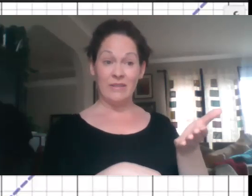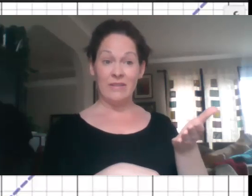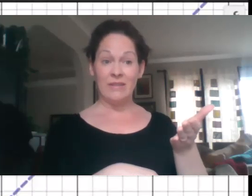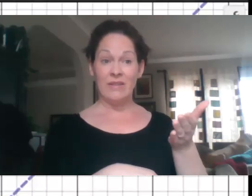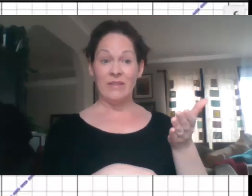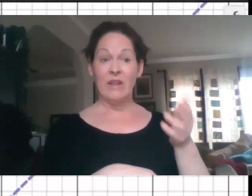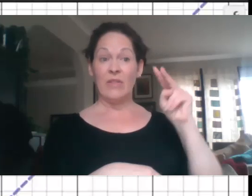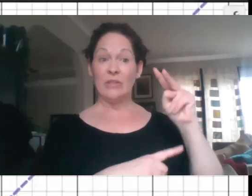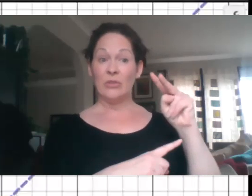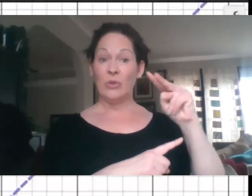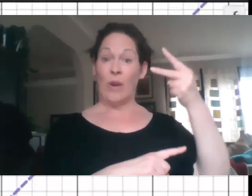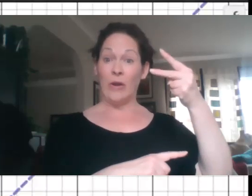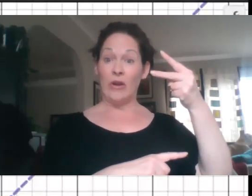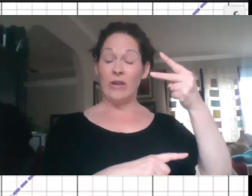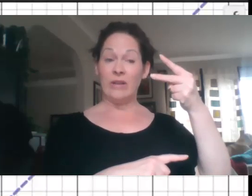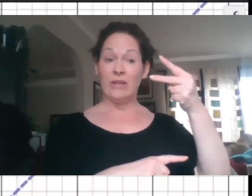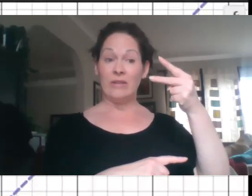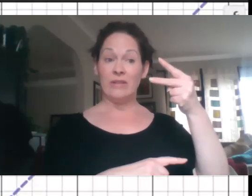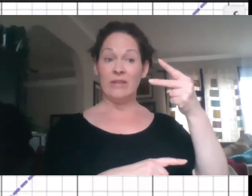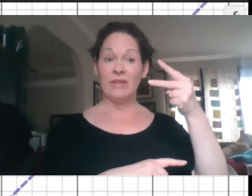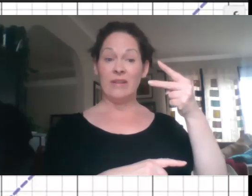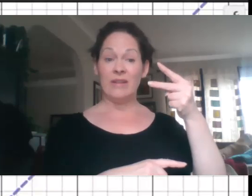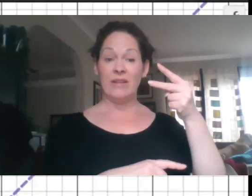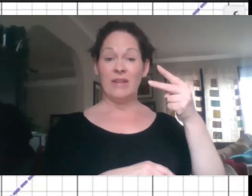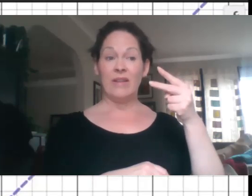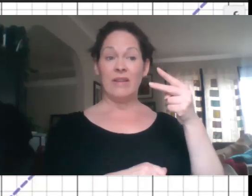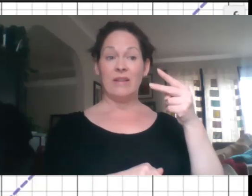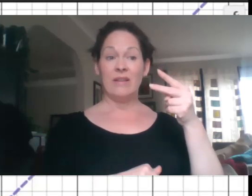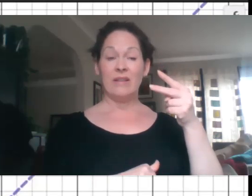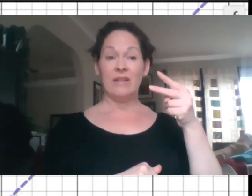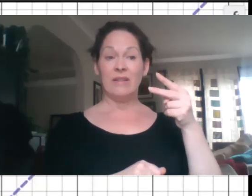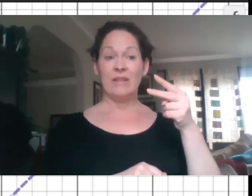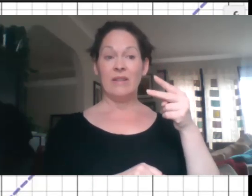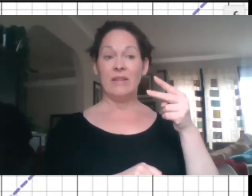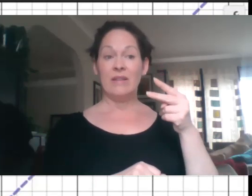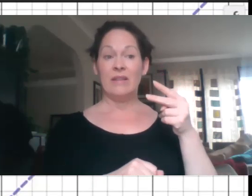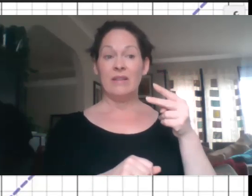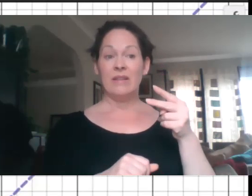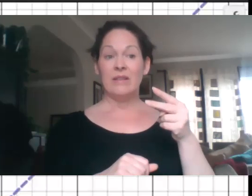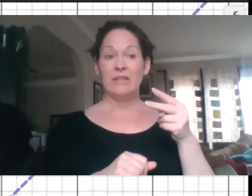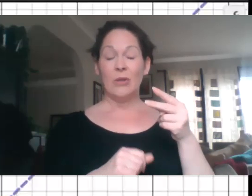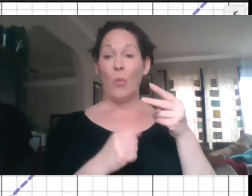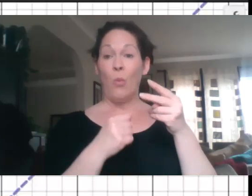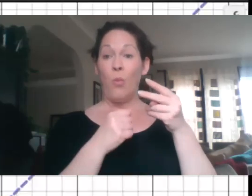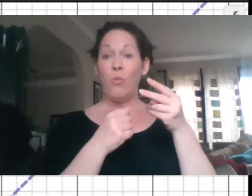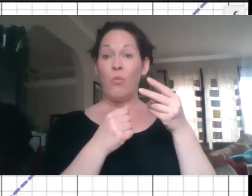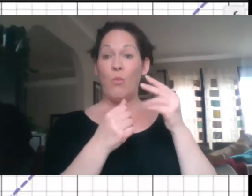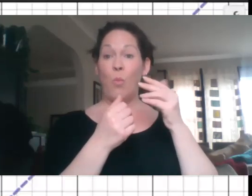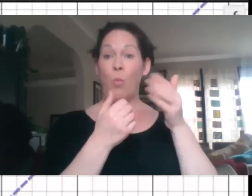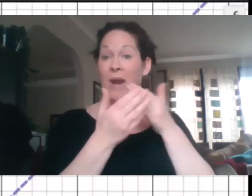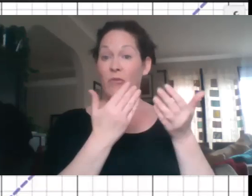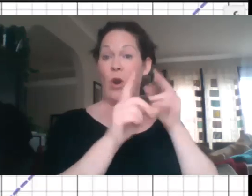squared cube root, right? A fractional exponent is saying whatever you do upstairs is